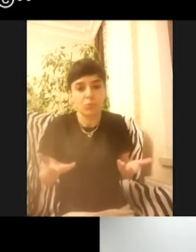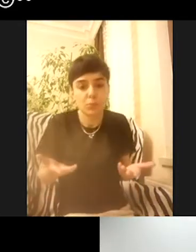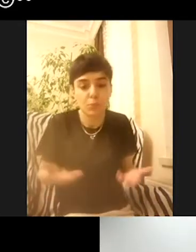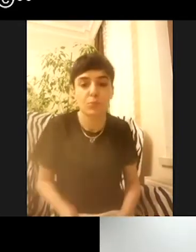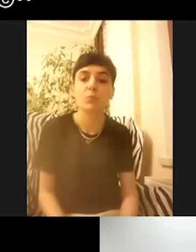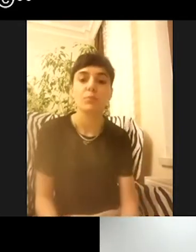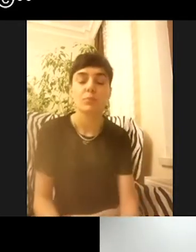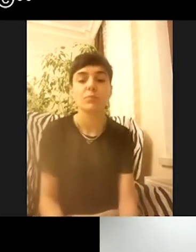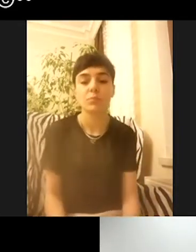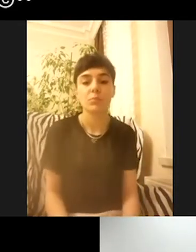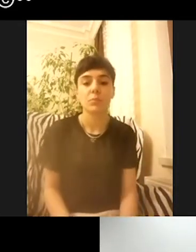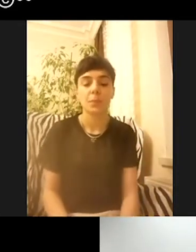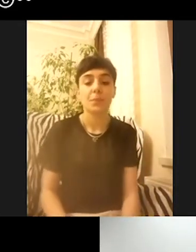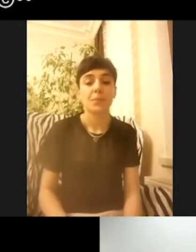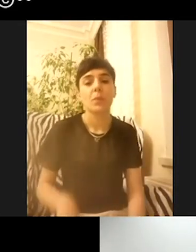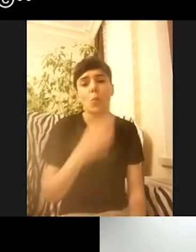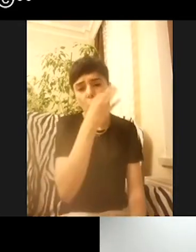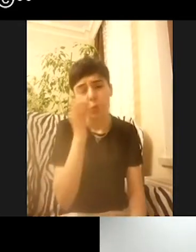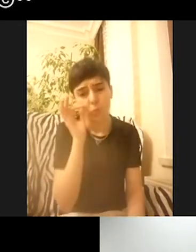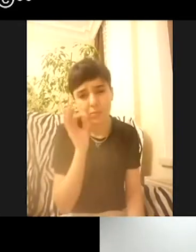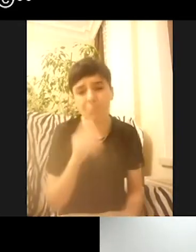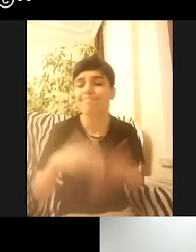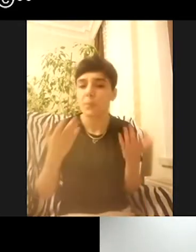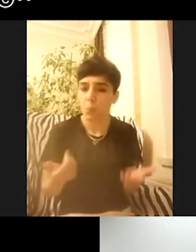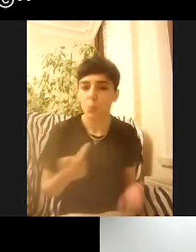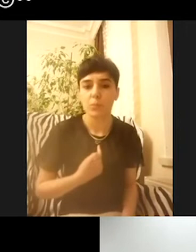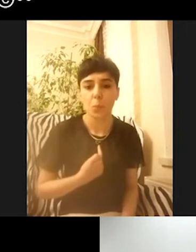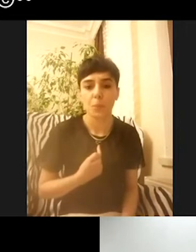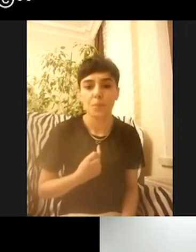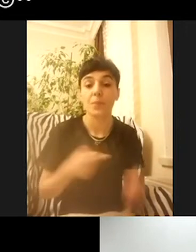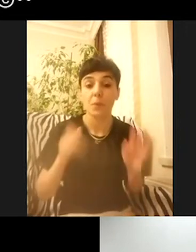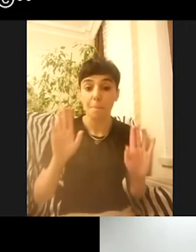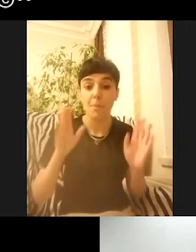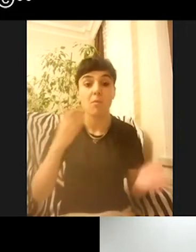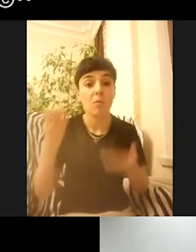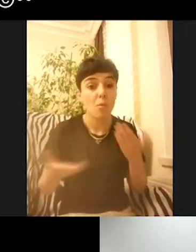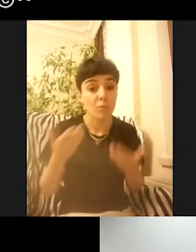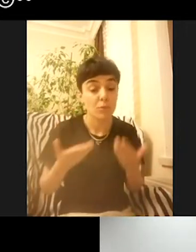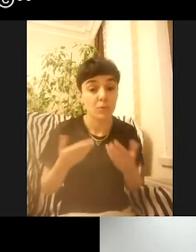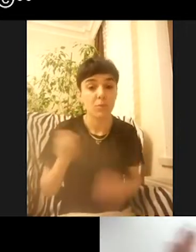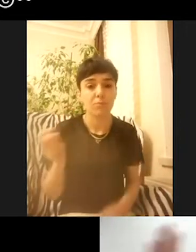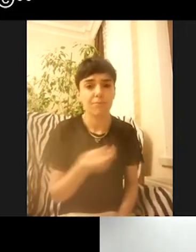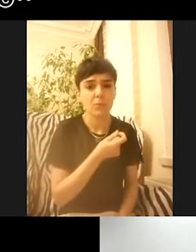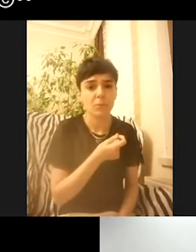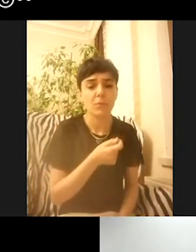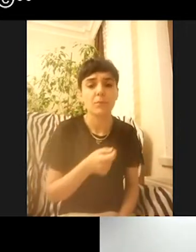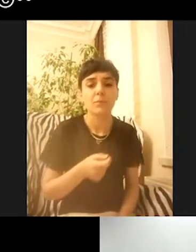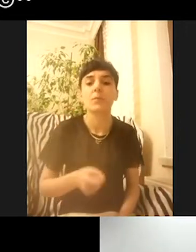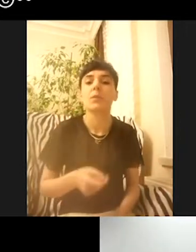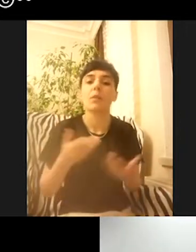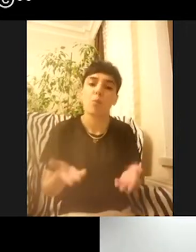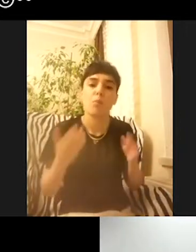then I'm against it. And that's what I see. For example, I just want to give a practical example because this became a little